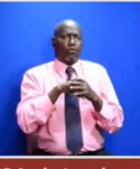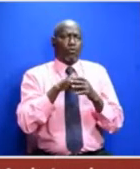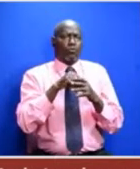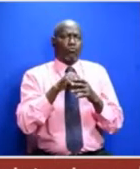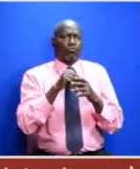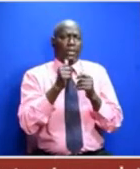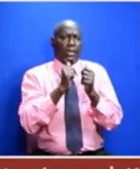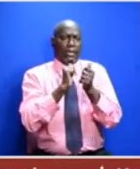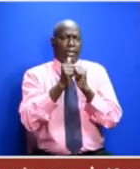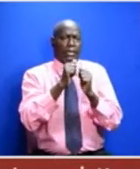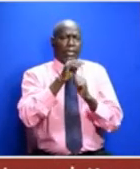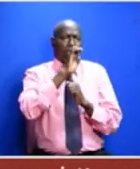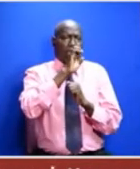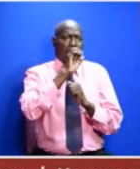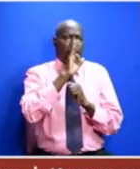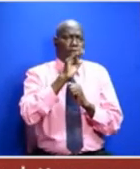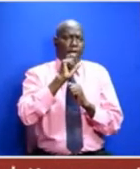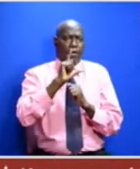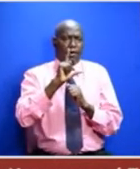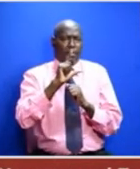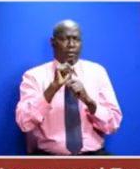permit clubs to make losses of